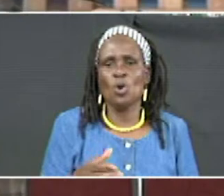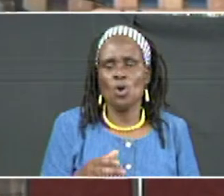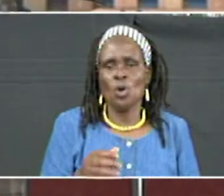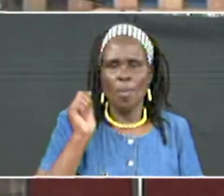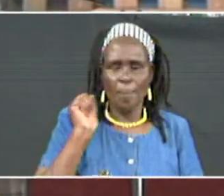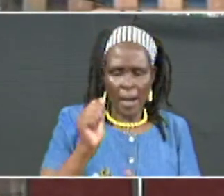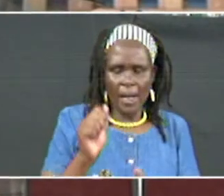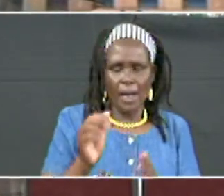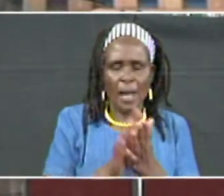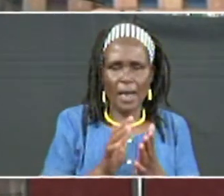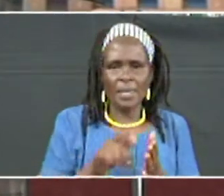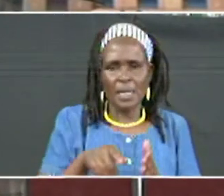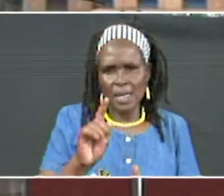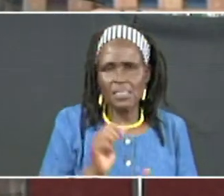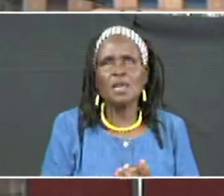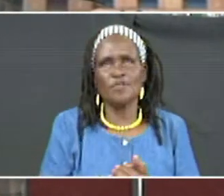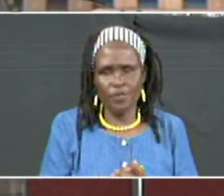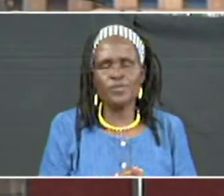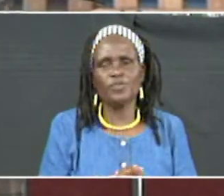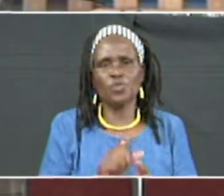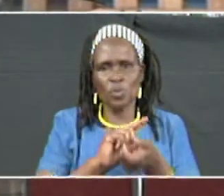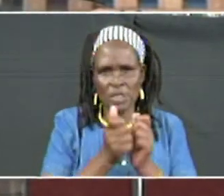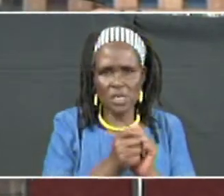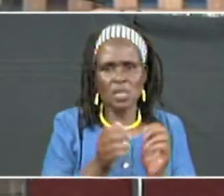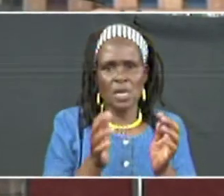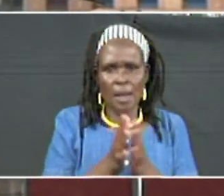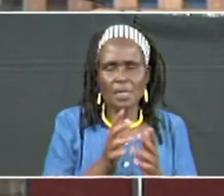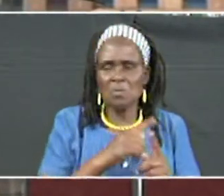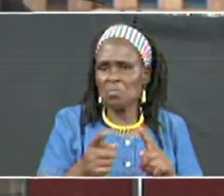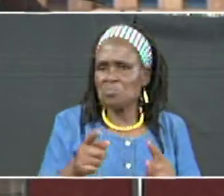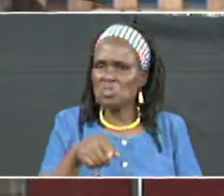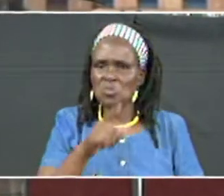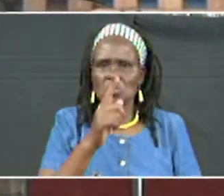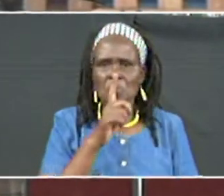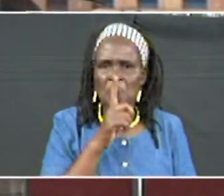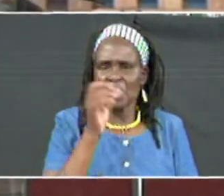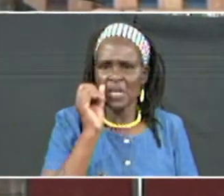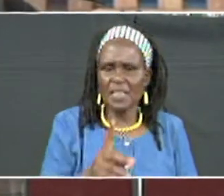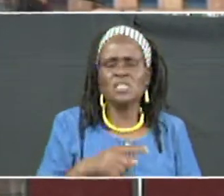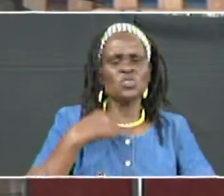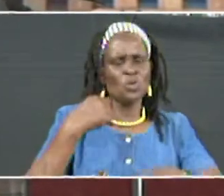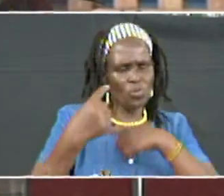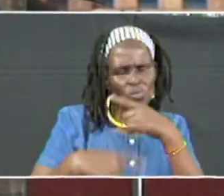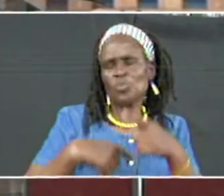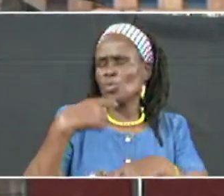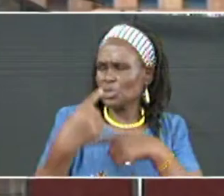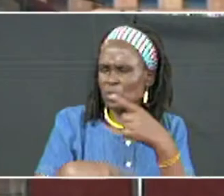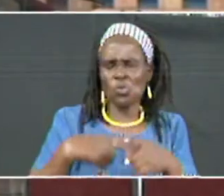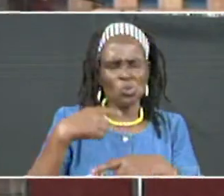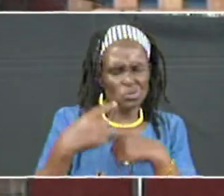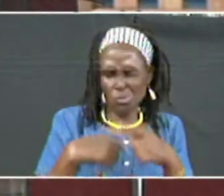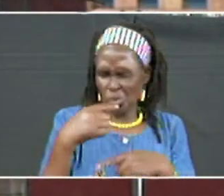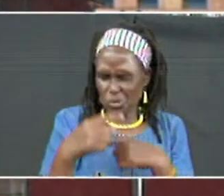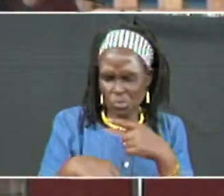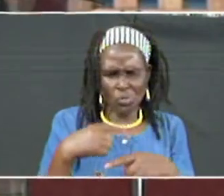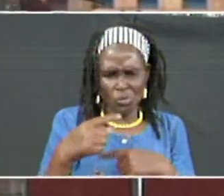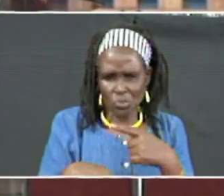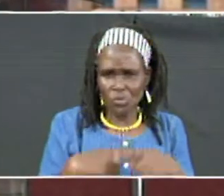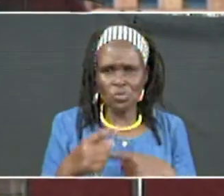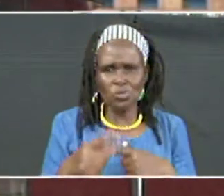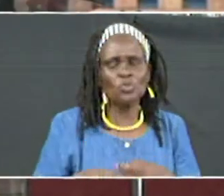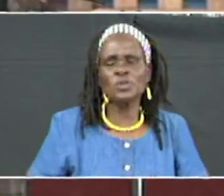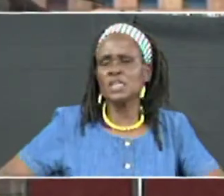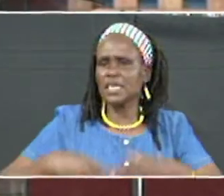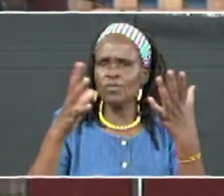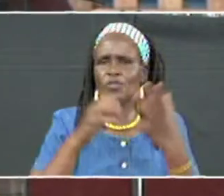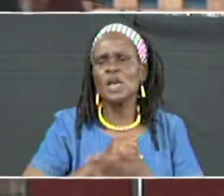she won in the exchange, and she could not be silenced. She went on and on and on and on, heaping abuses and